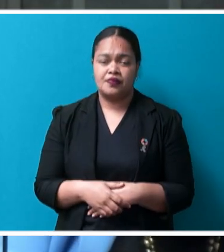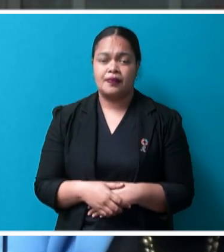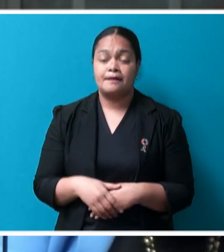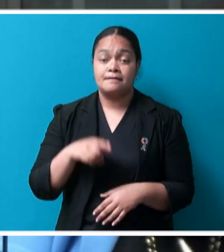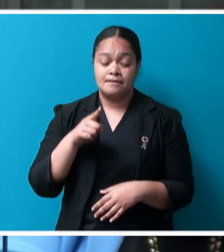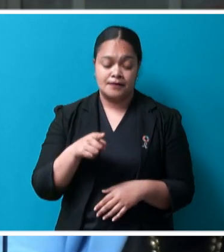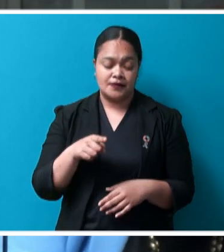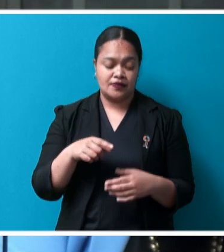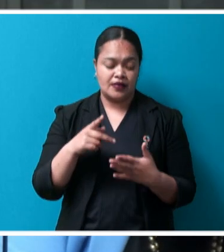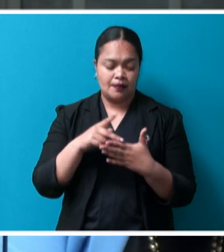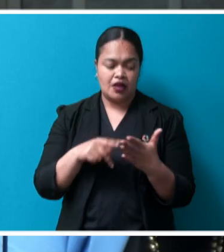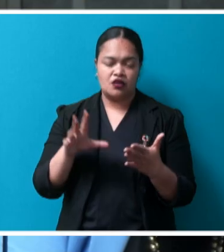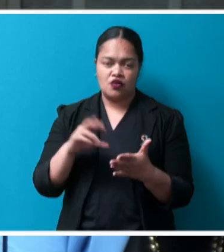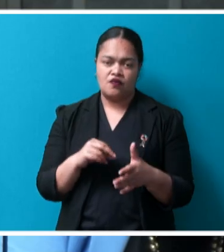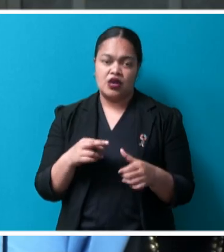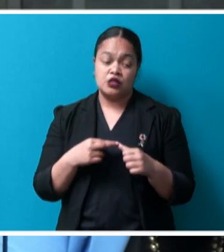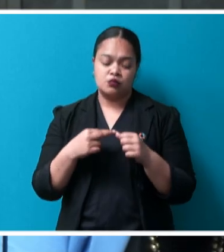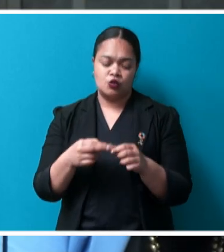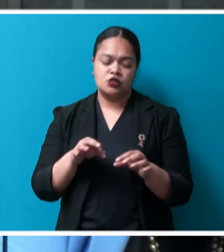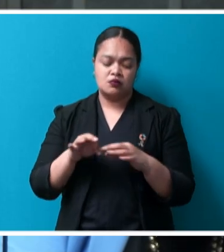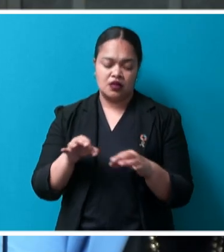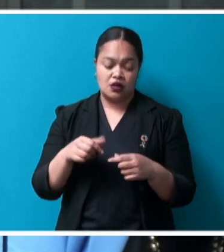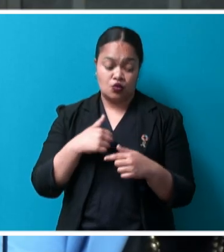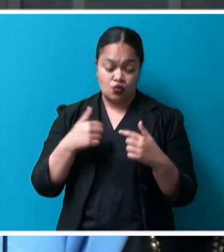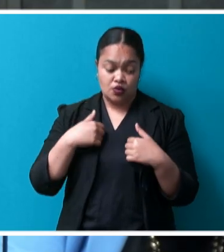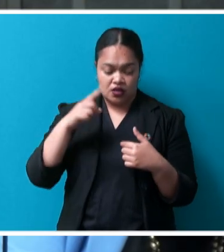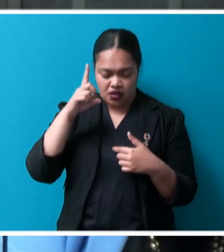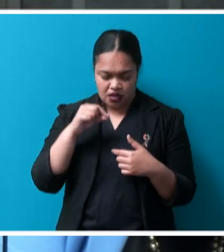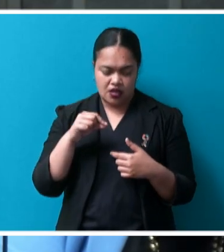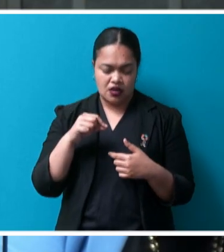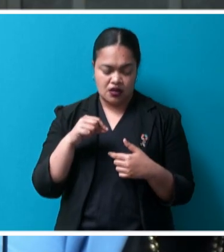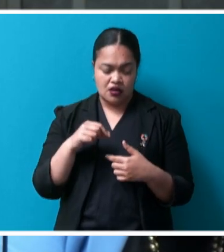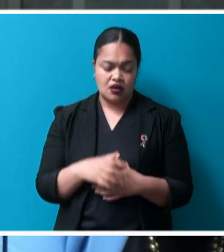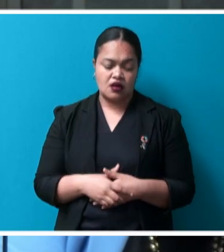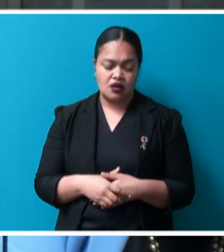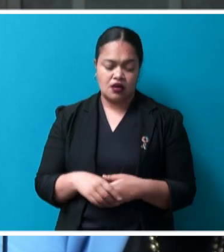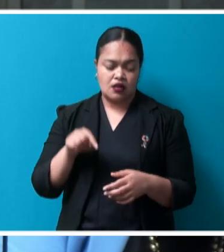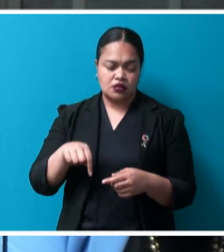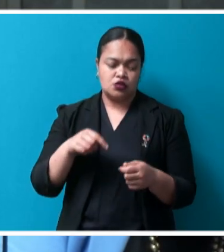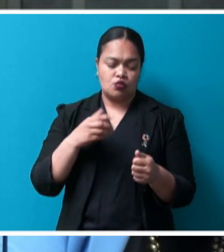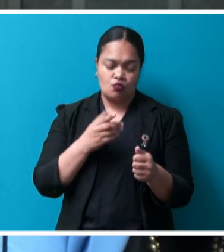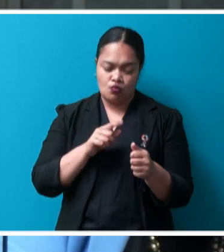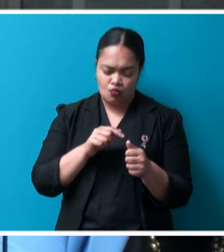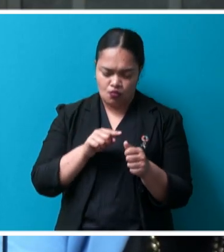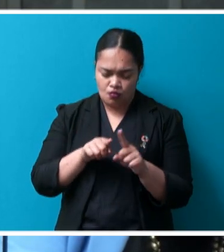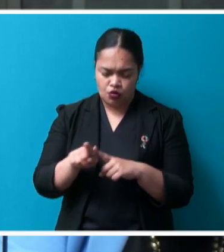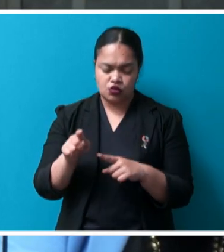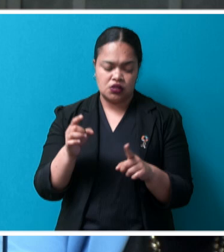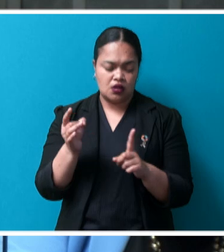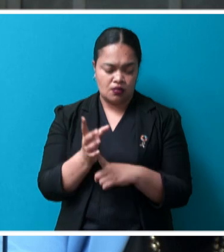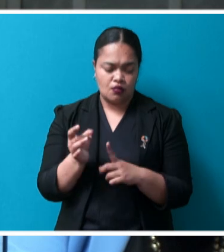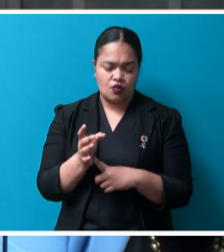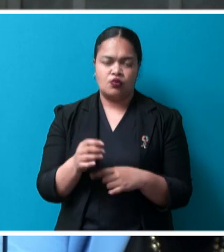itself part of the response plan, so that we can hold ourselves accountable to this most important measure. Our own data